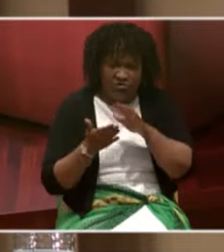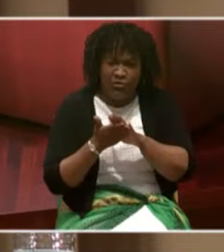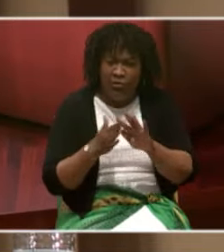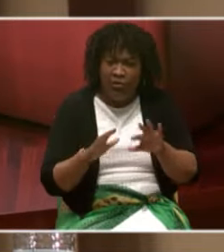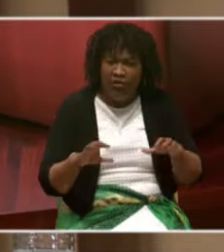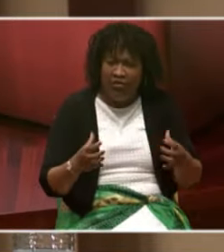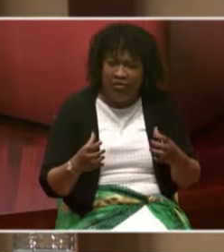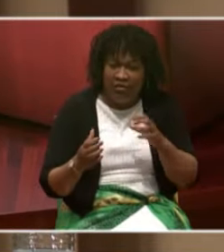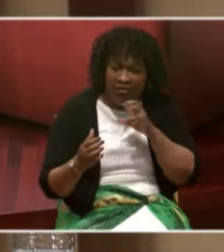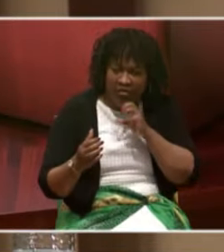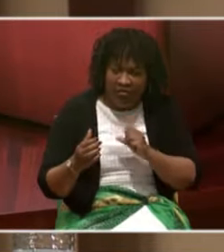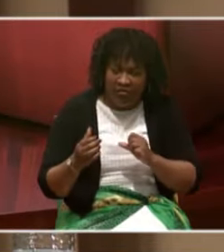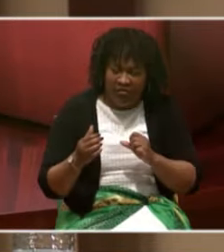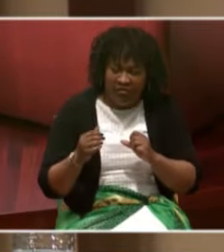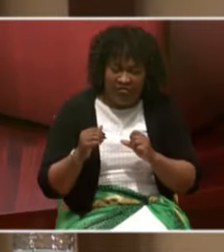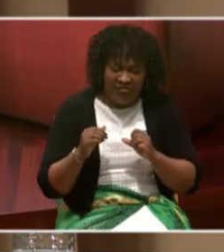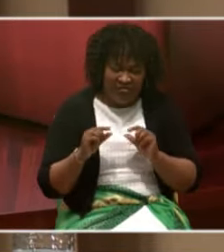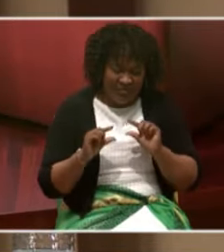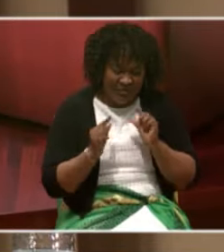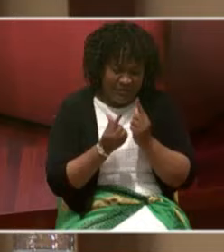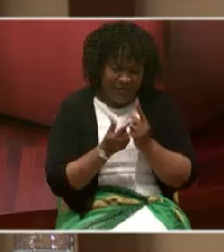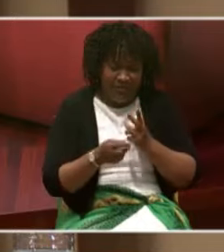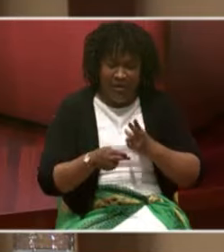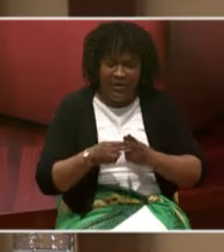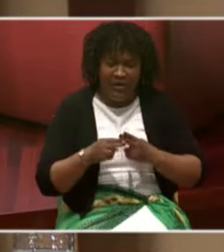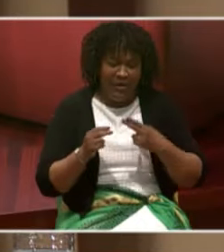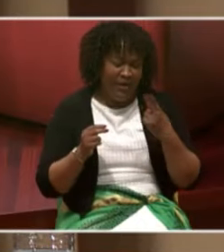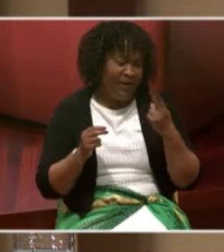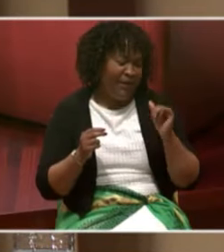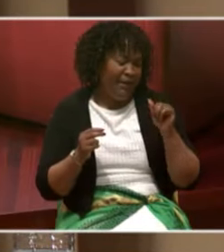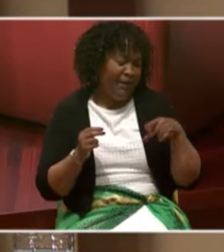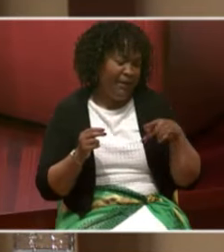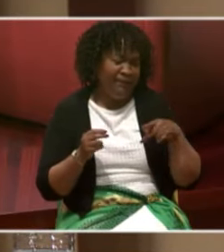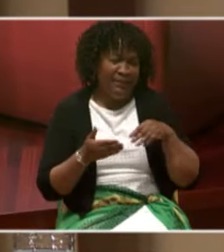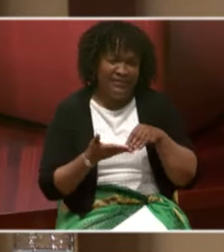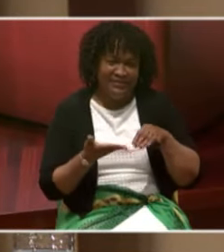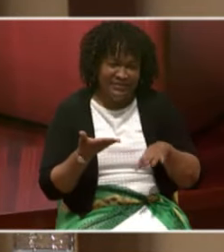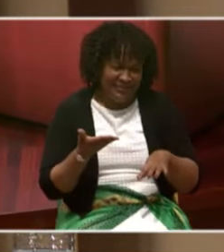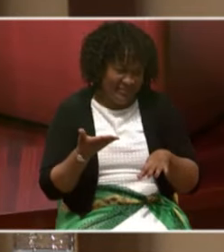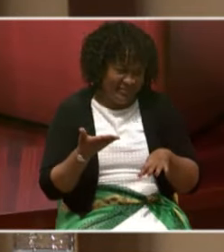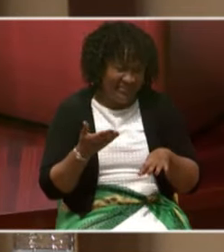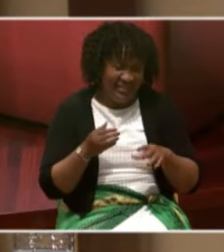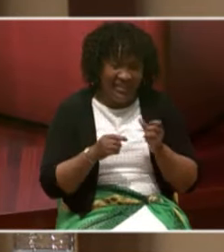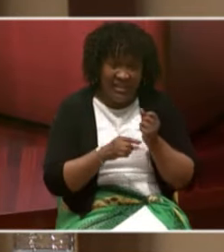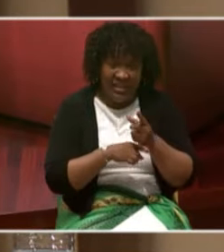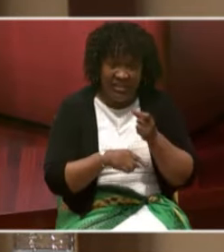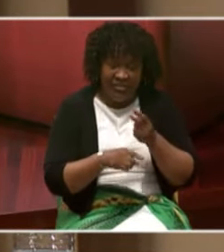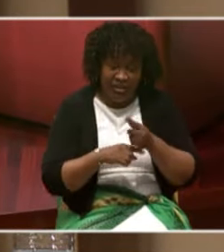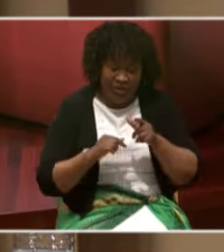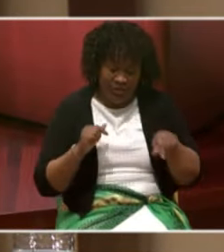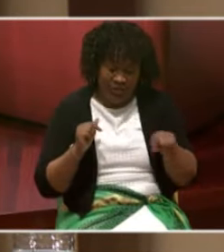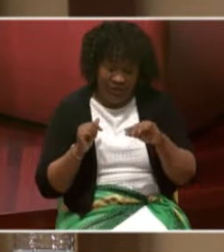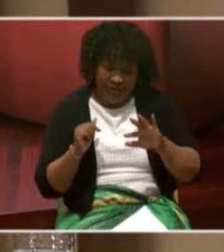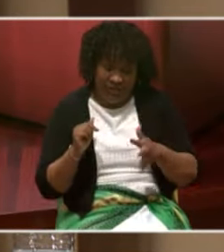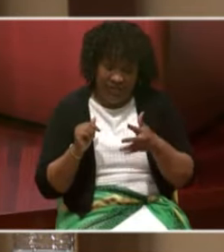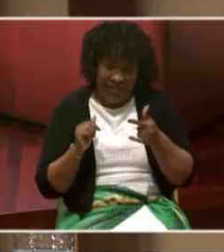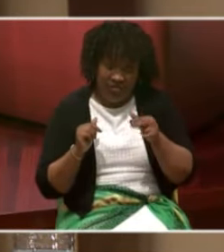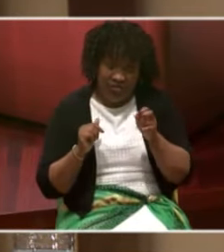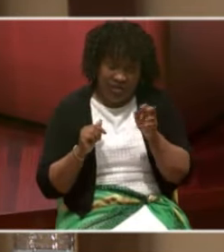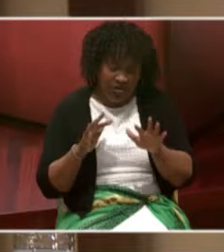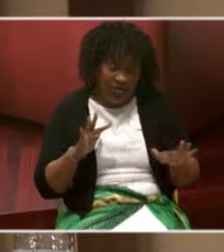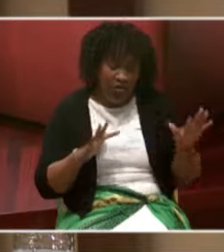stars. And when it would rain, she would get a pail, a bucket, a tub, and catch the